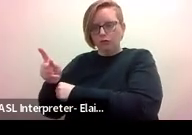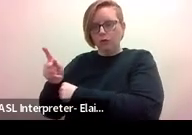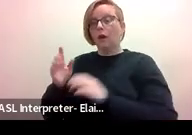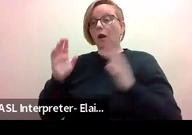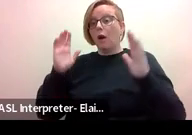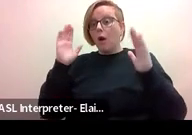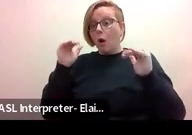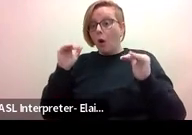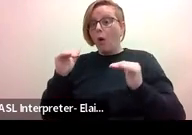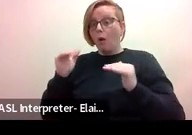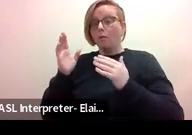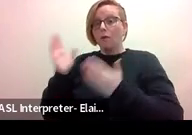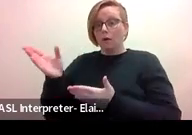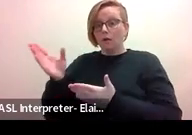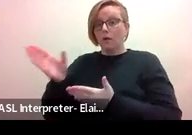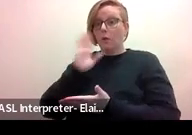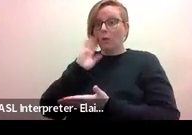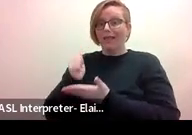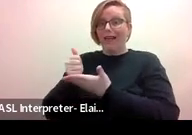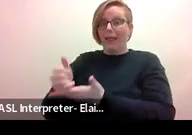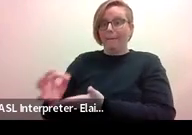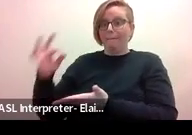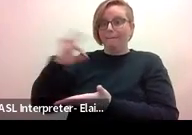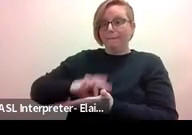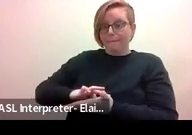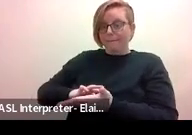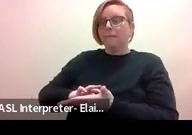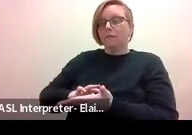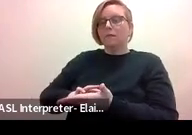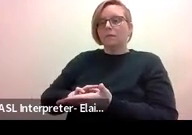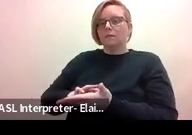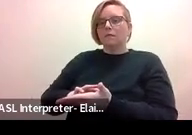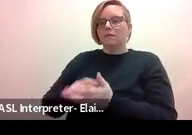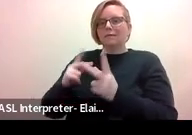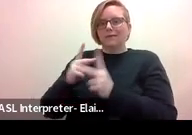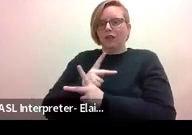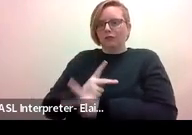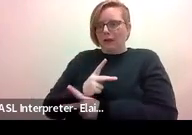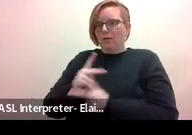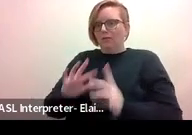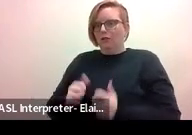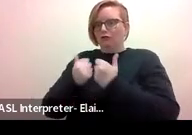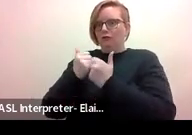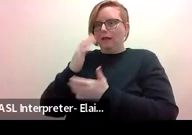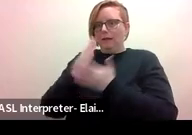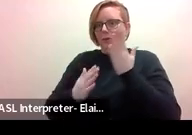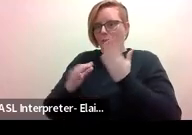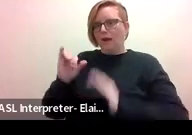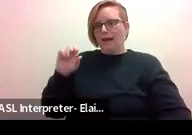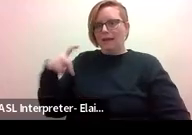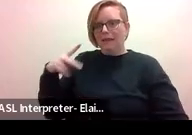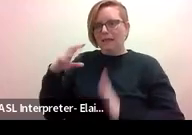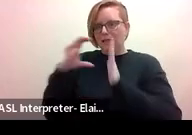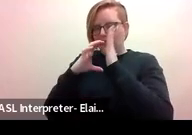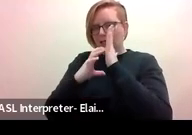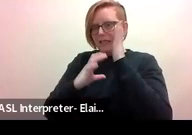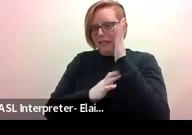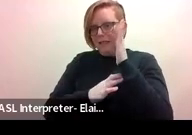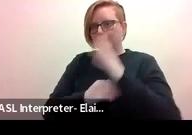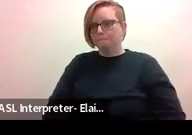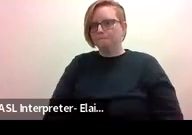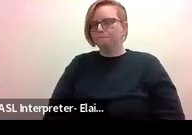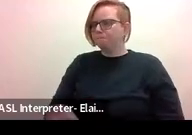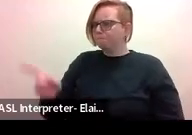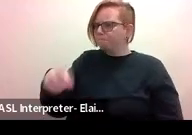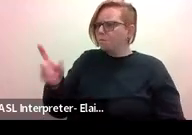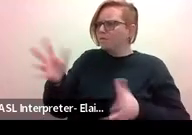document will help you around those areas that are a little more challenging. Has anybody used the IEP